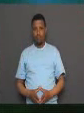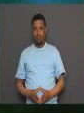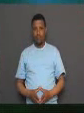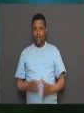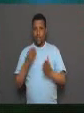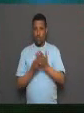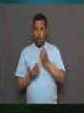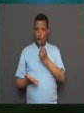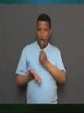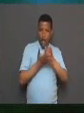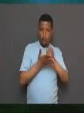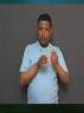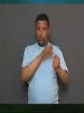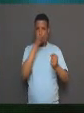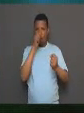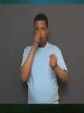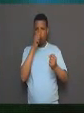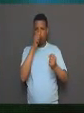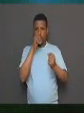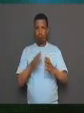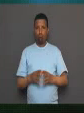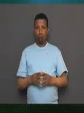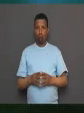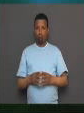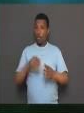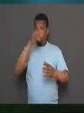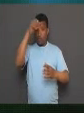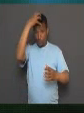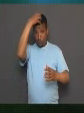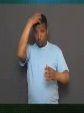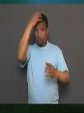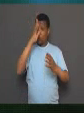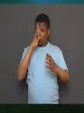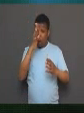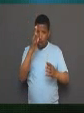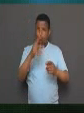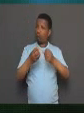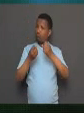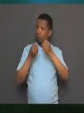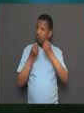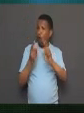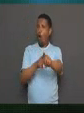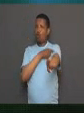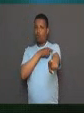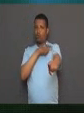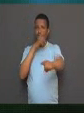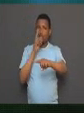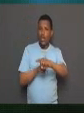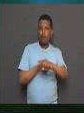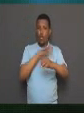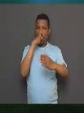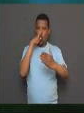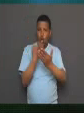To help Ethiopia prosper, the government has created a long-term